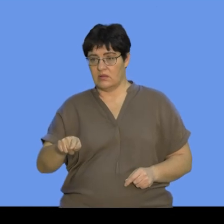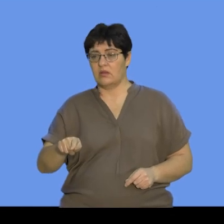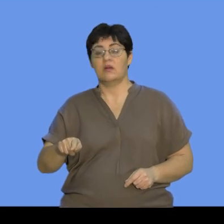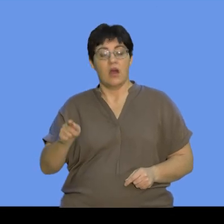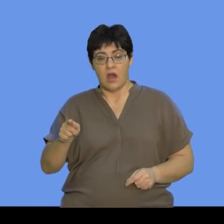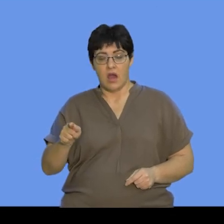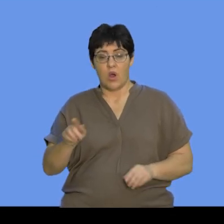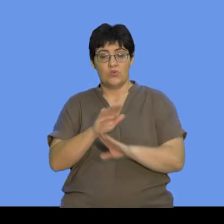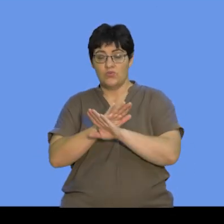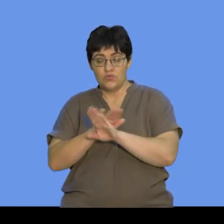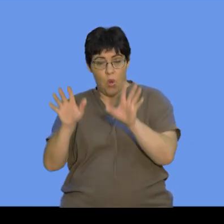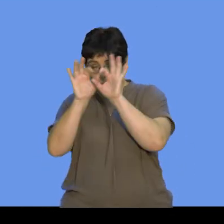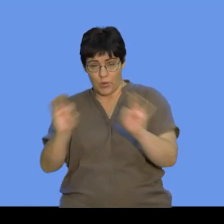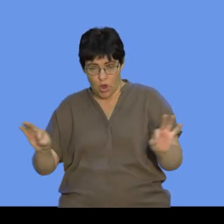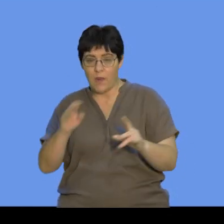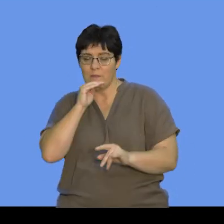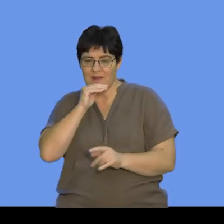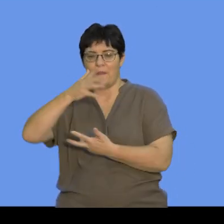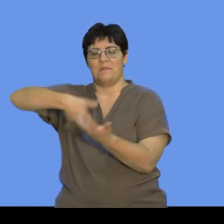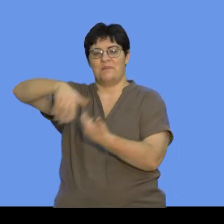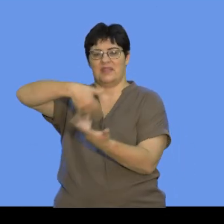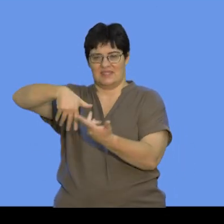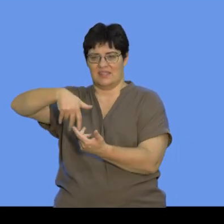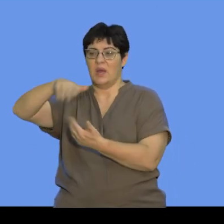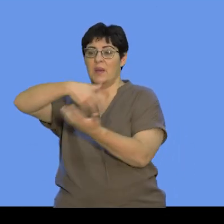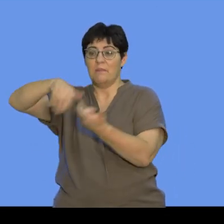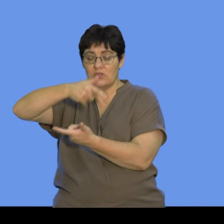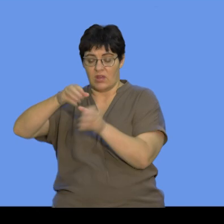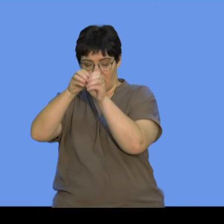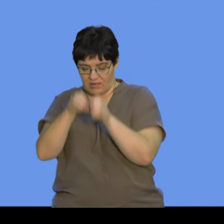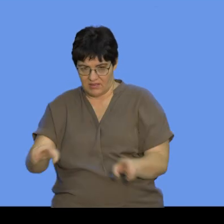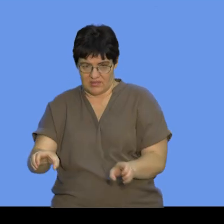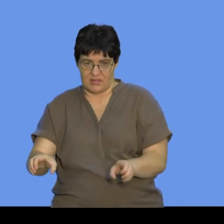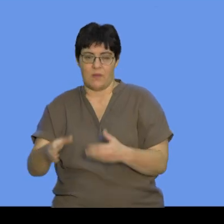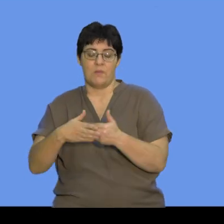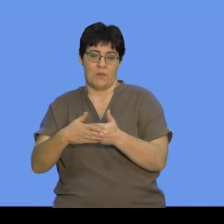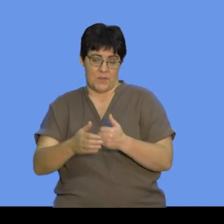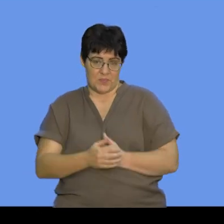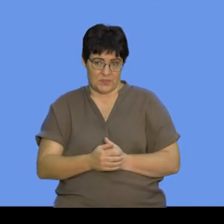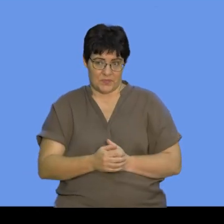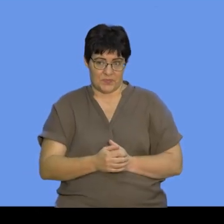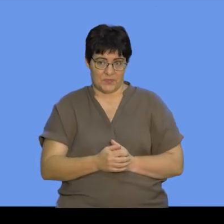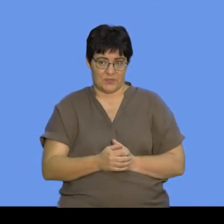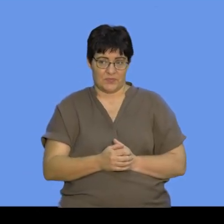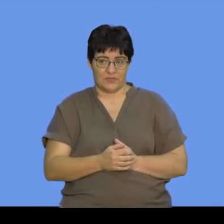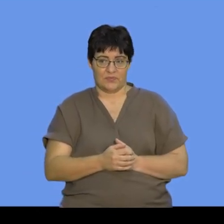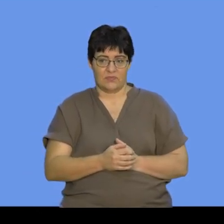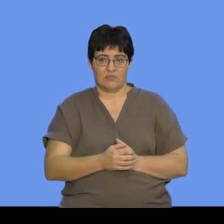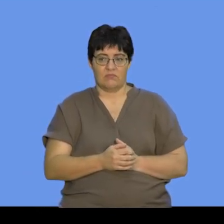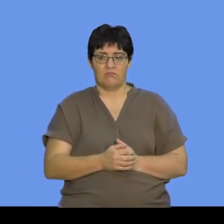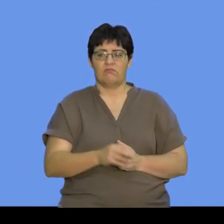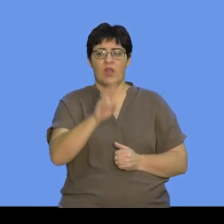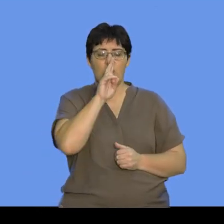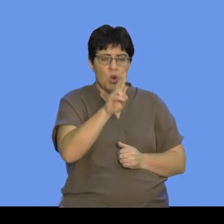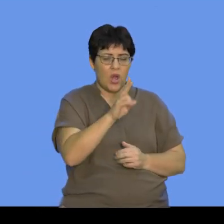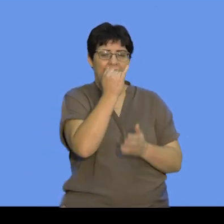are mixtures, and mixtures are further divided into two categories, okay? Right. We will also look at individual